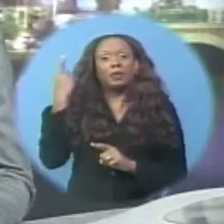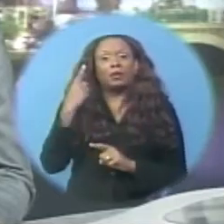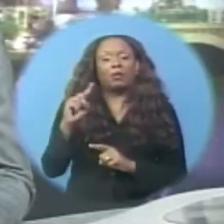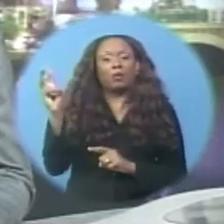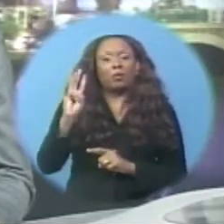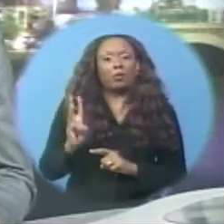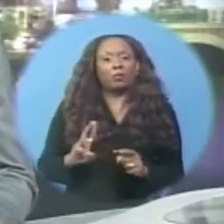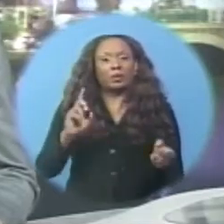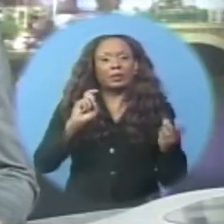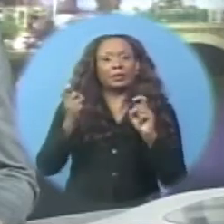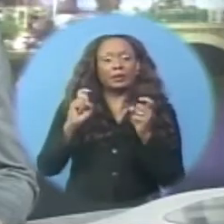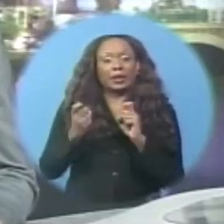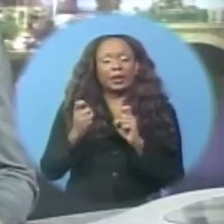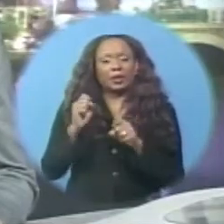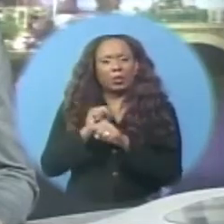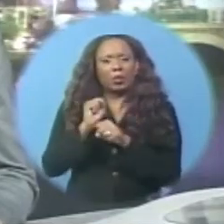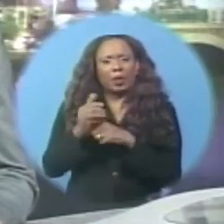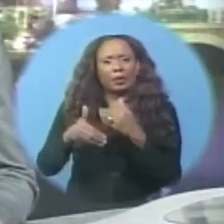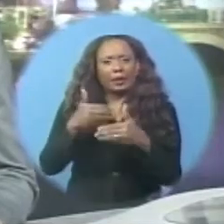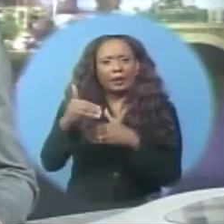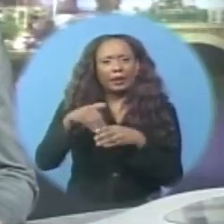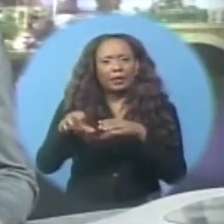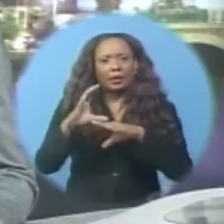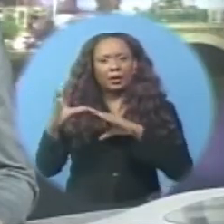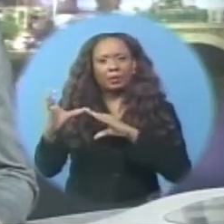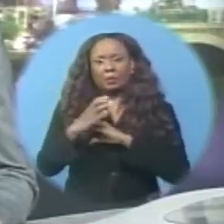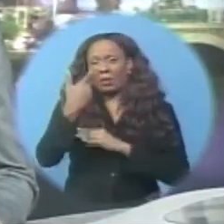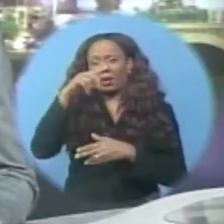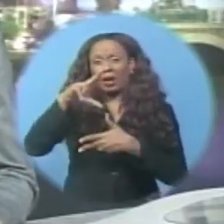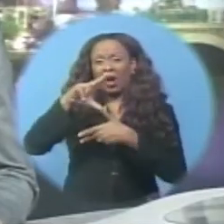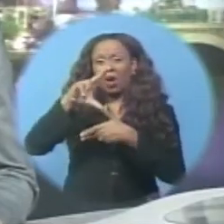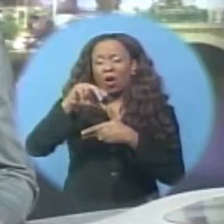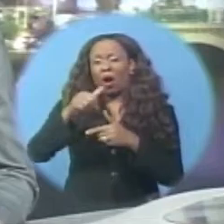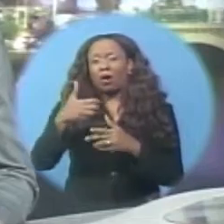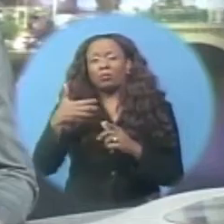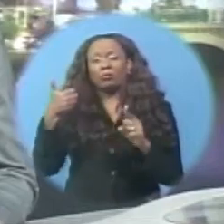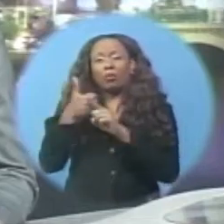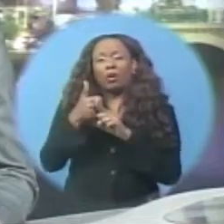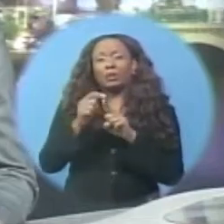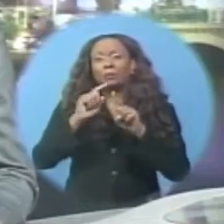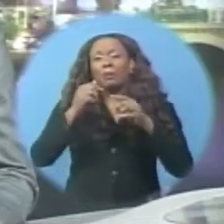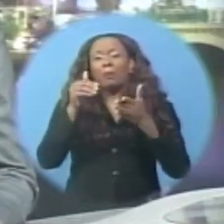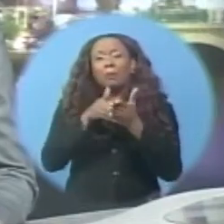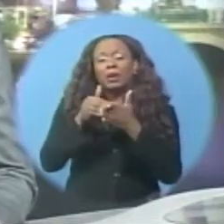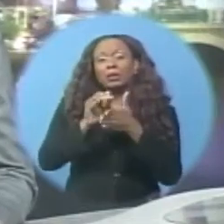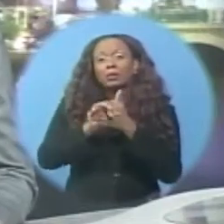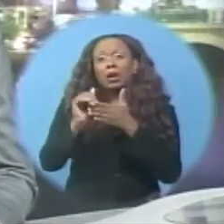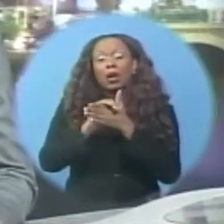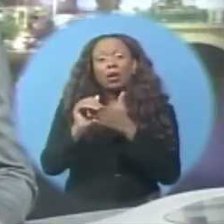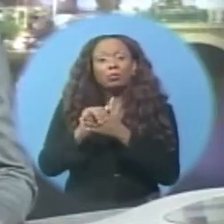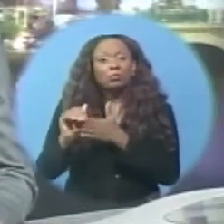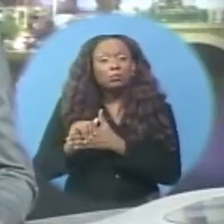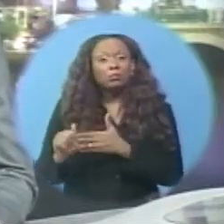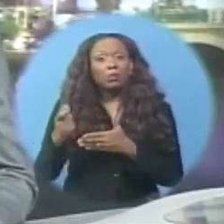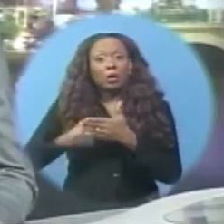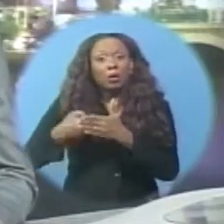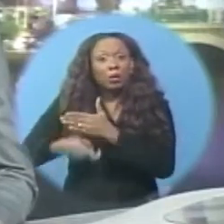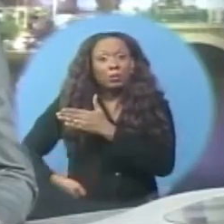in the region. This is necessary, she says, as hurricanes have caused millions of dollars in losses this year.